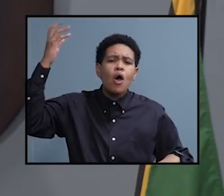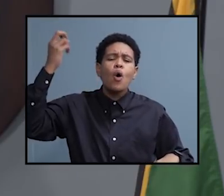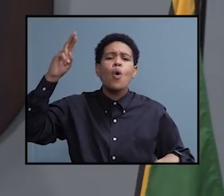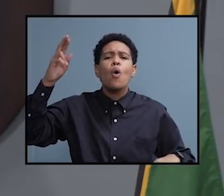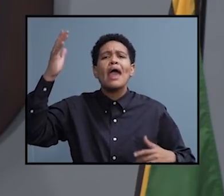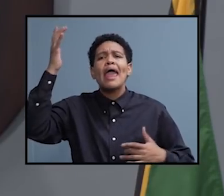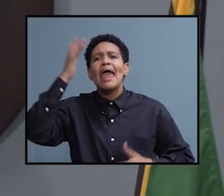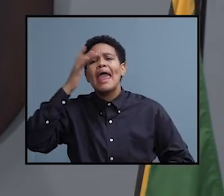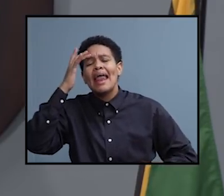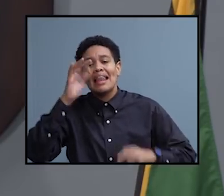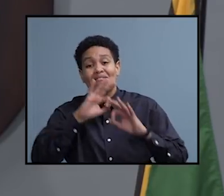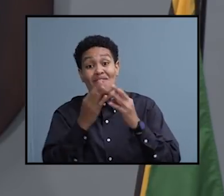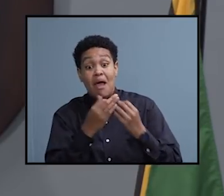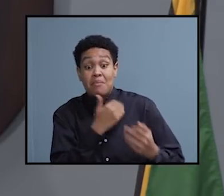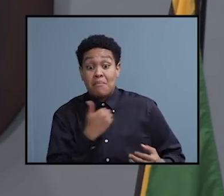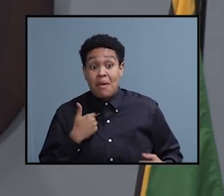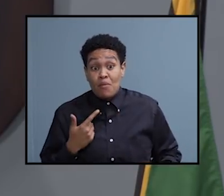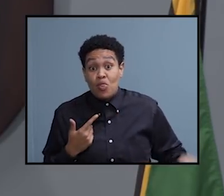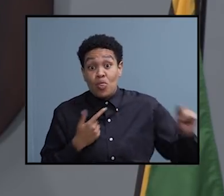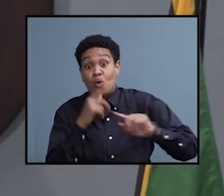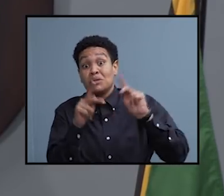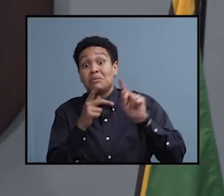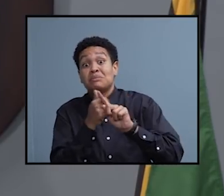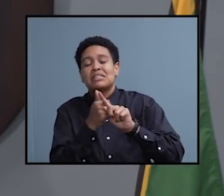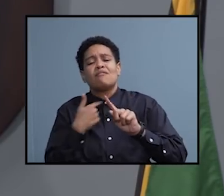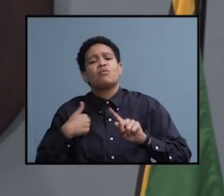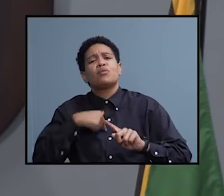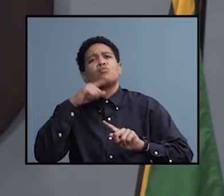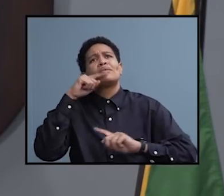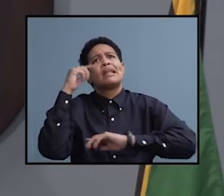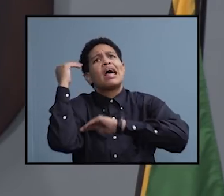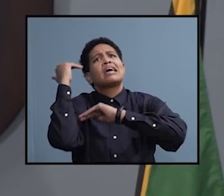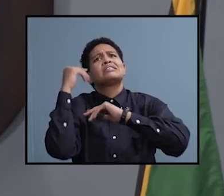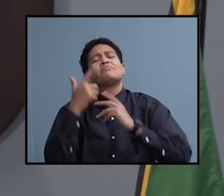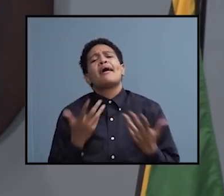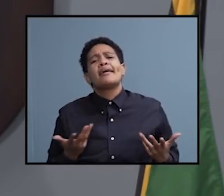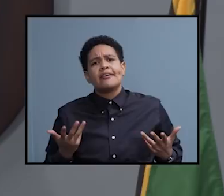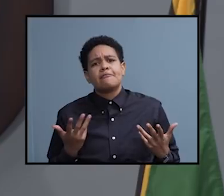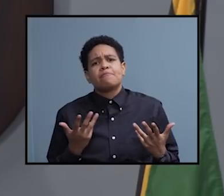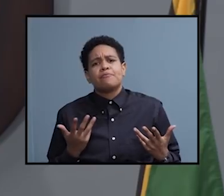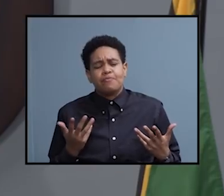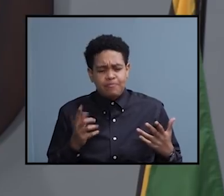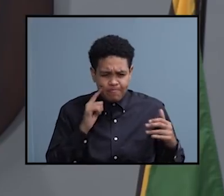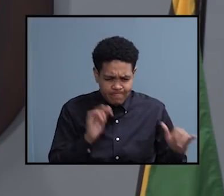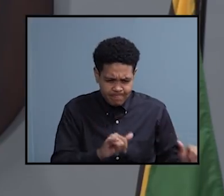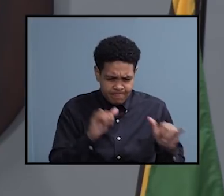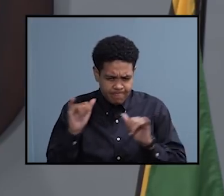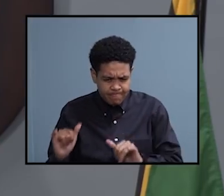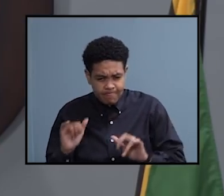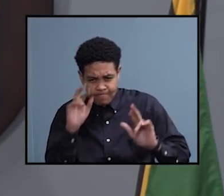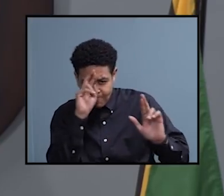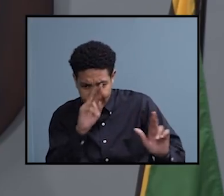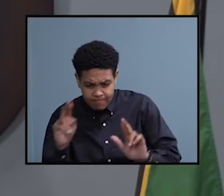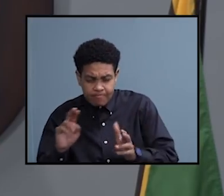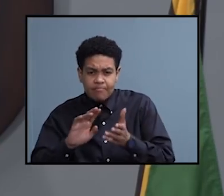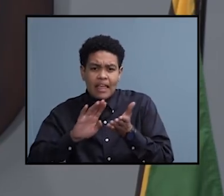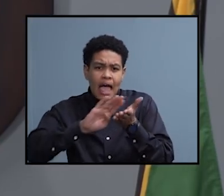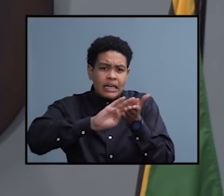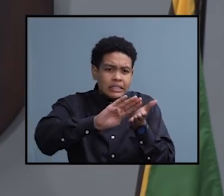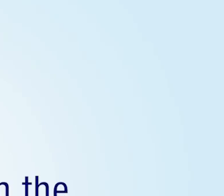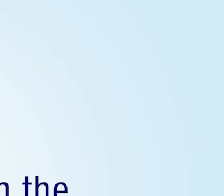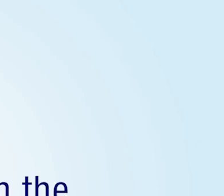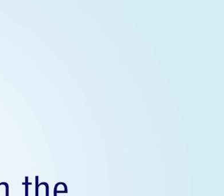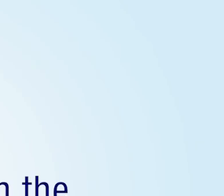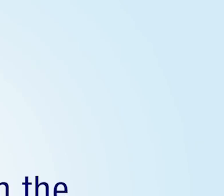family members, those persons we expect to be treated similarly and exemptions be